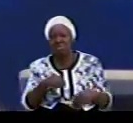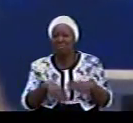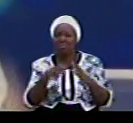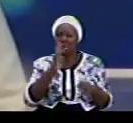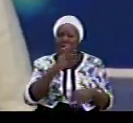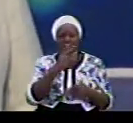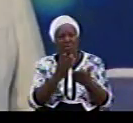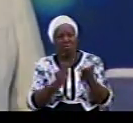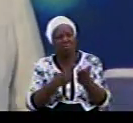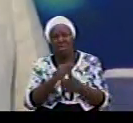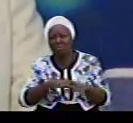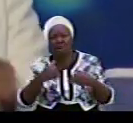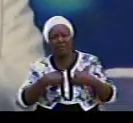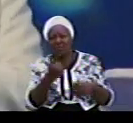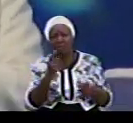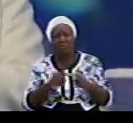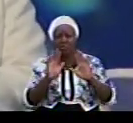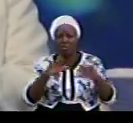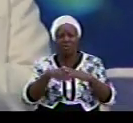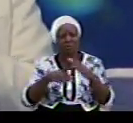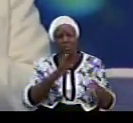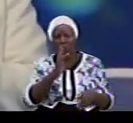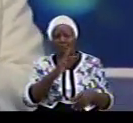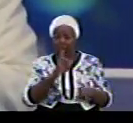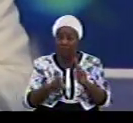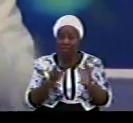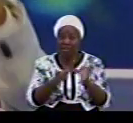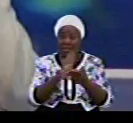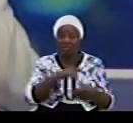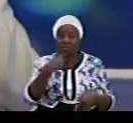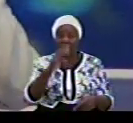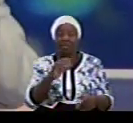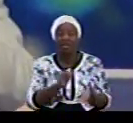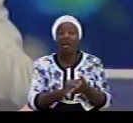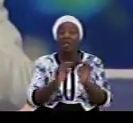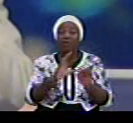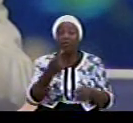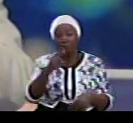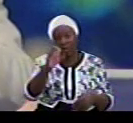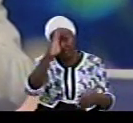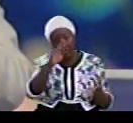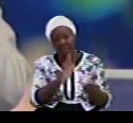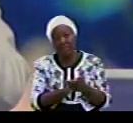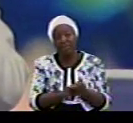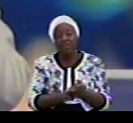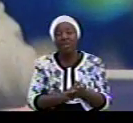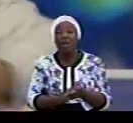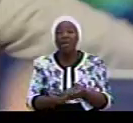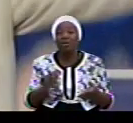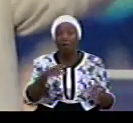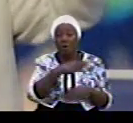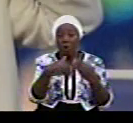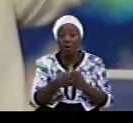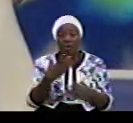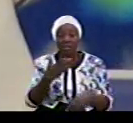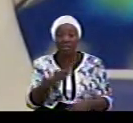are possible to him that believeth. Because I believe tonight, because I